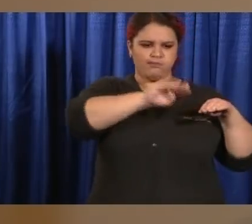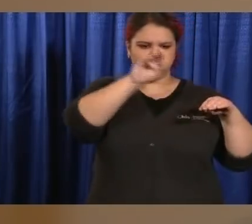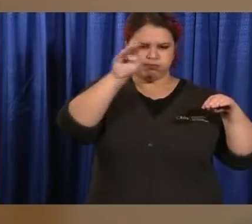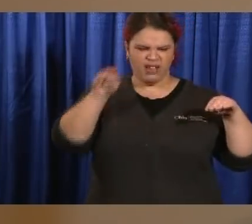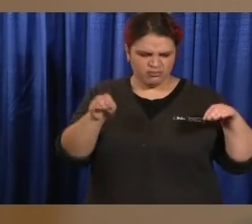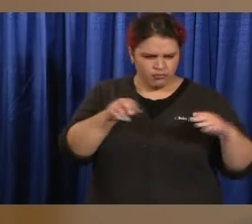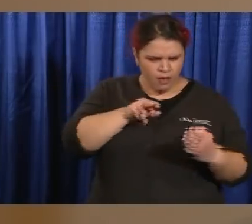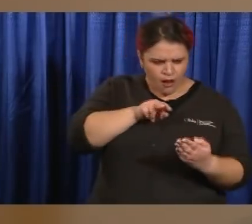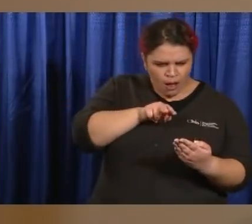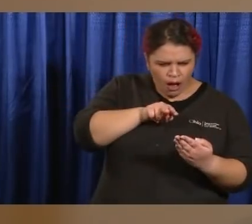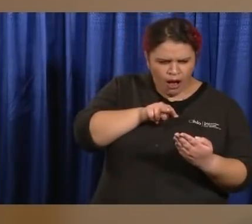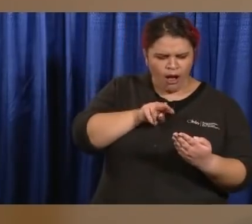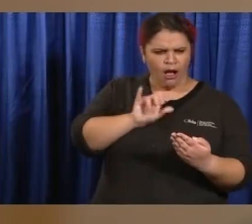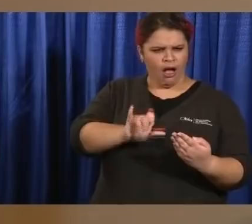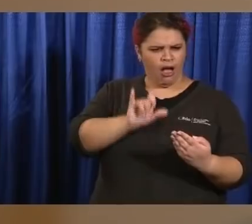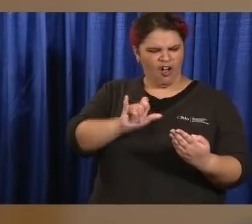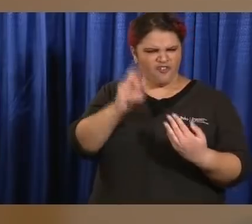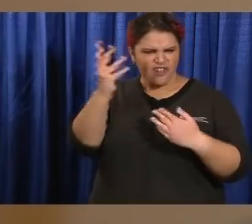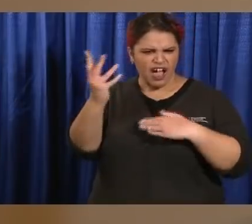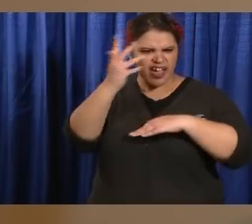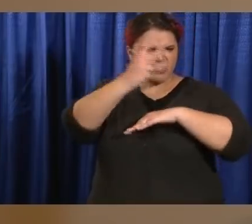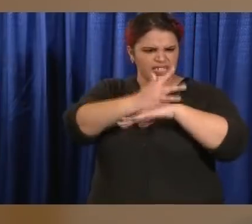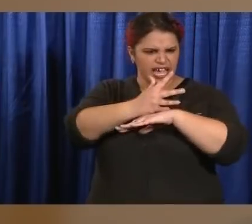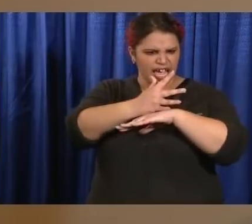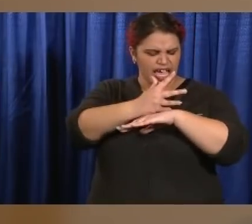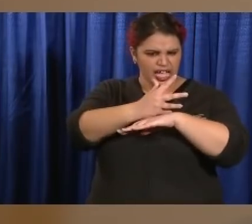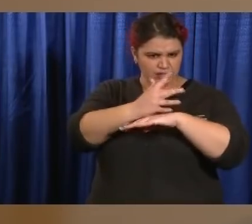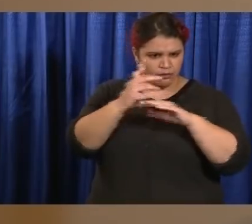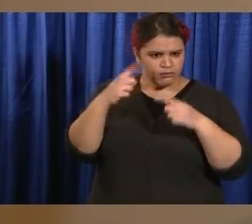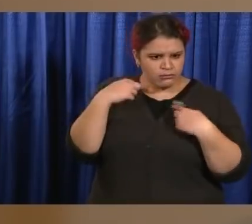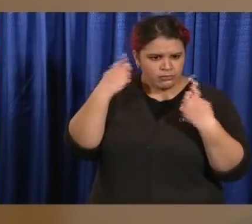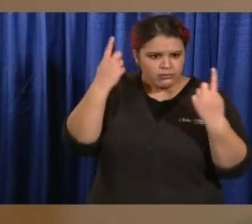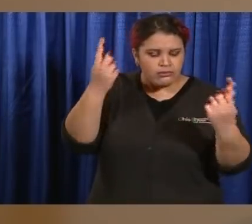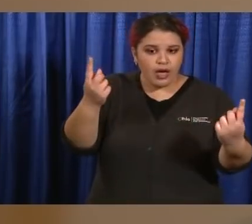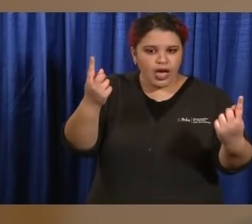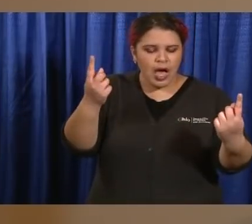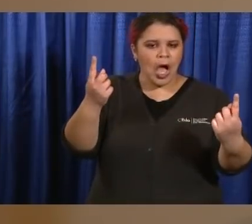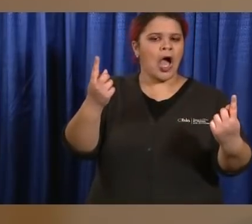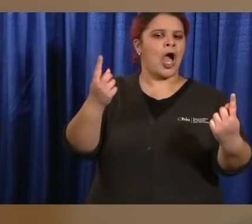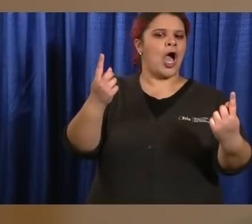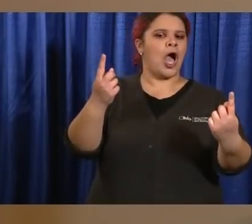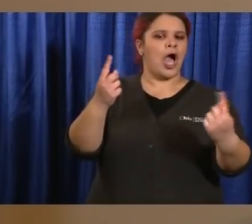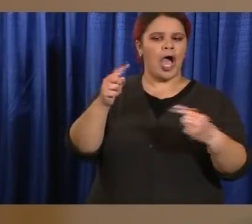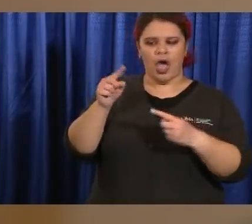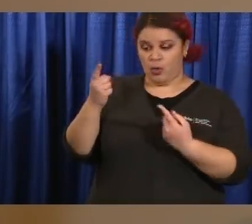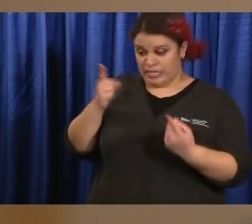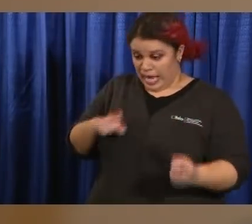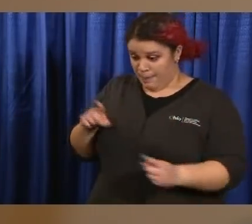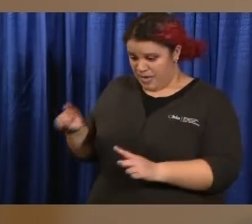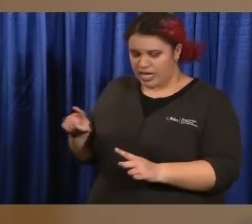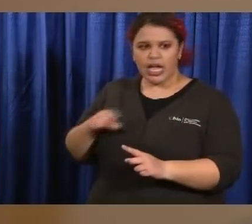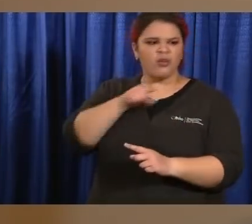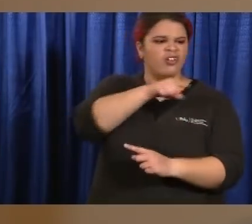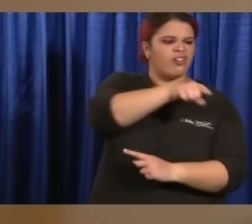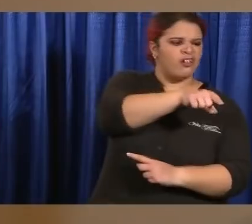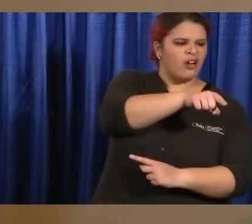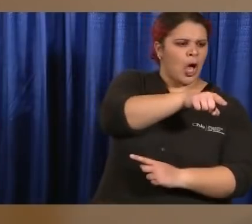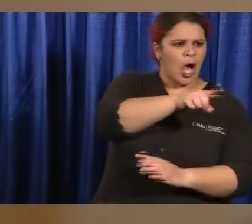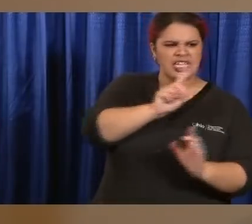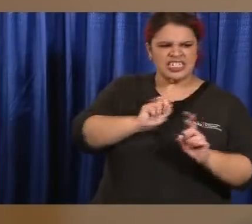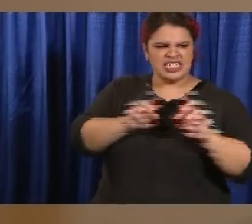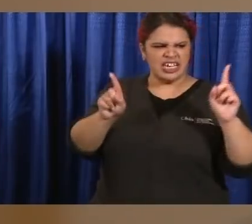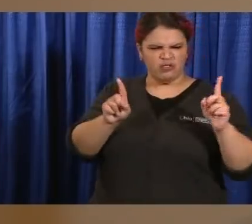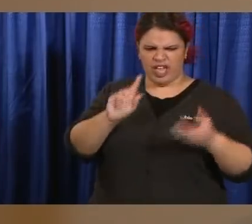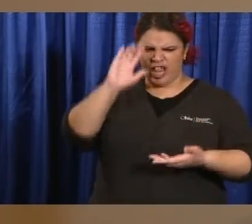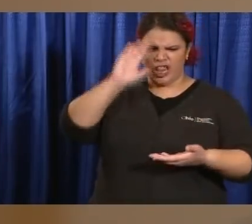that along the lines of what you're seeing, and should we be looking at this as a good sign that Ohioans have been successful in slowing the